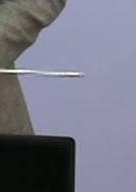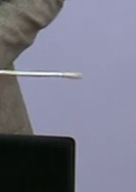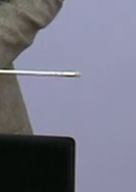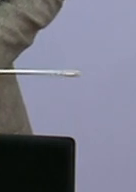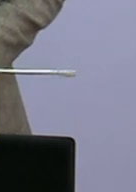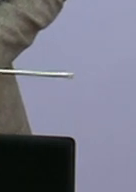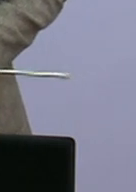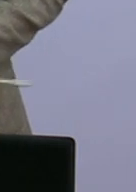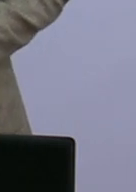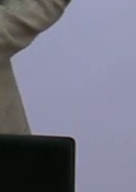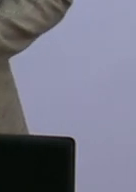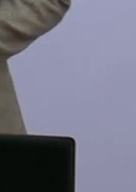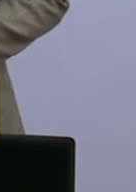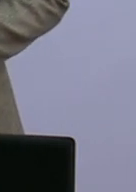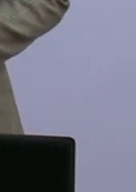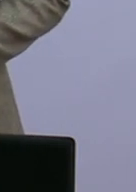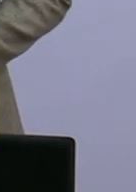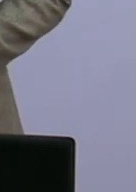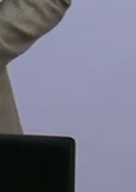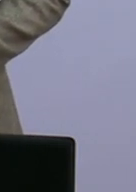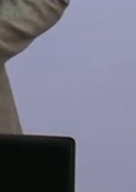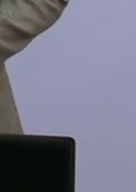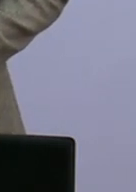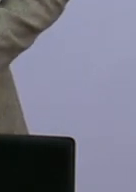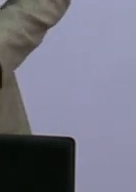Clever. Good job.